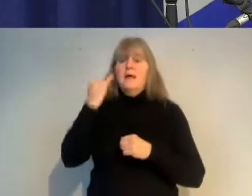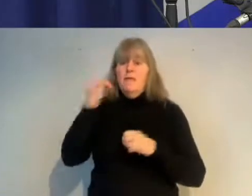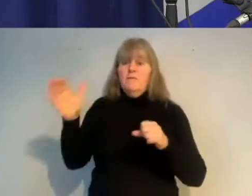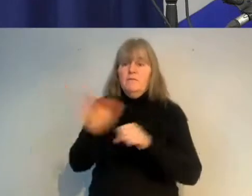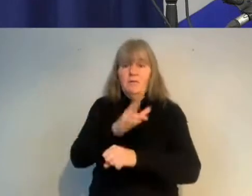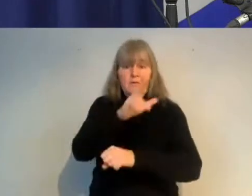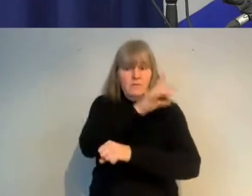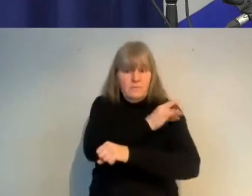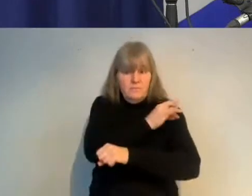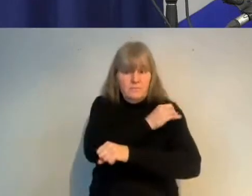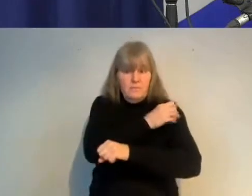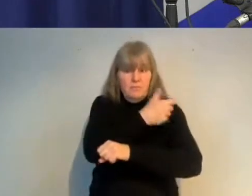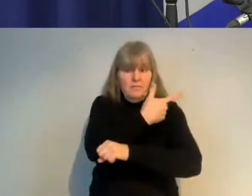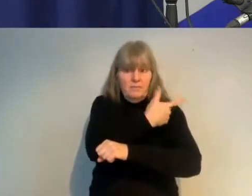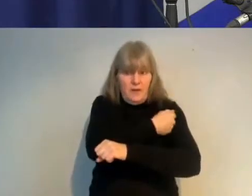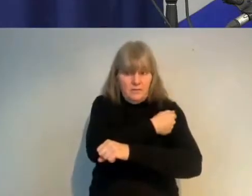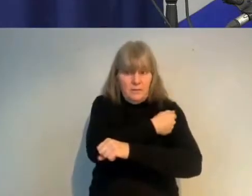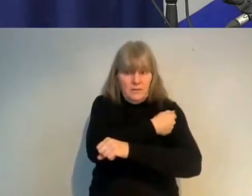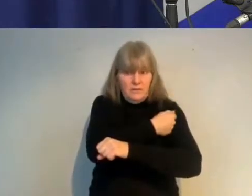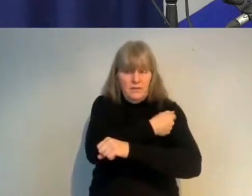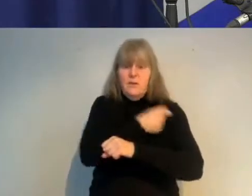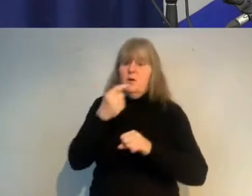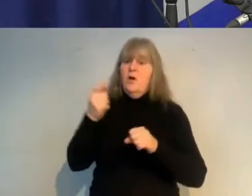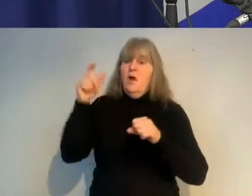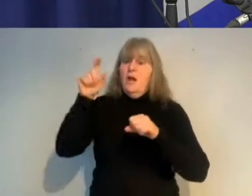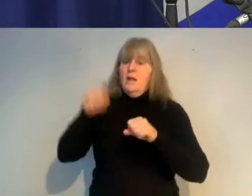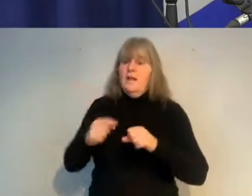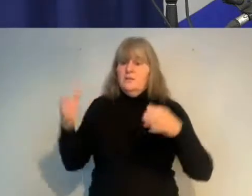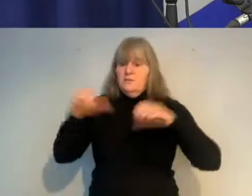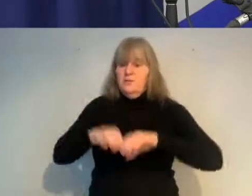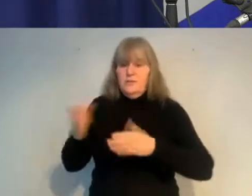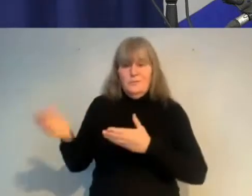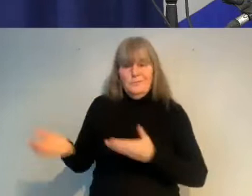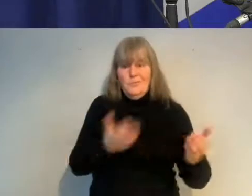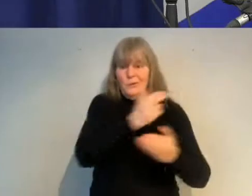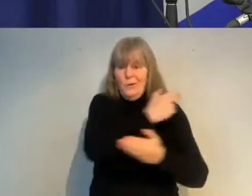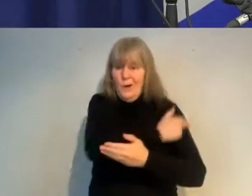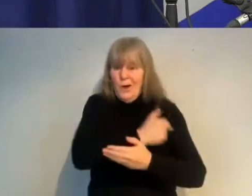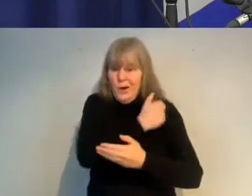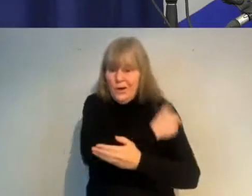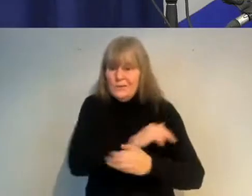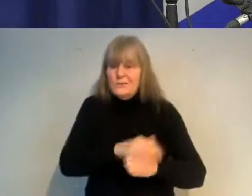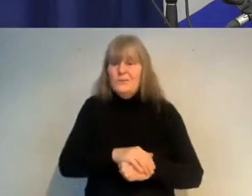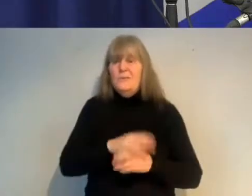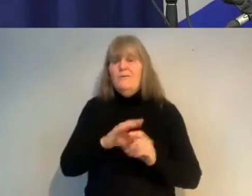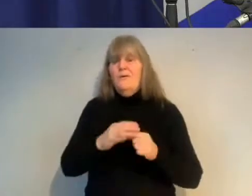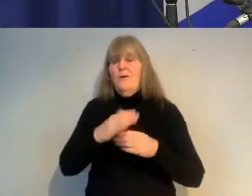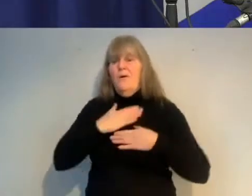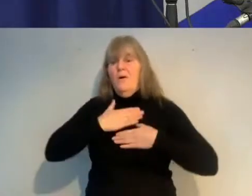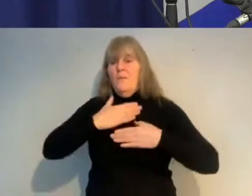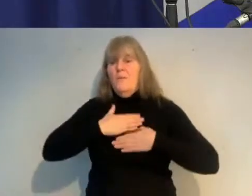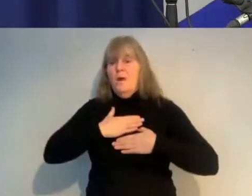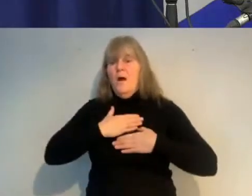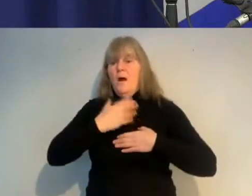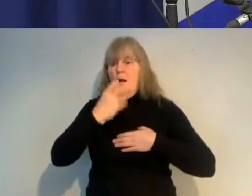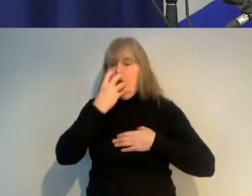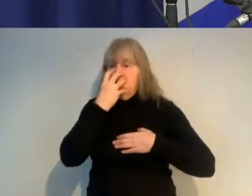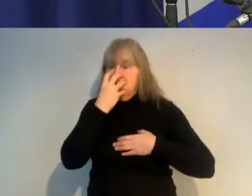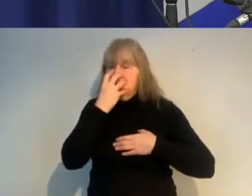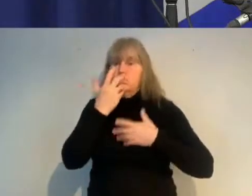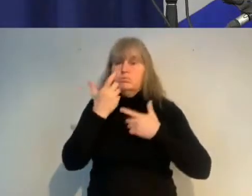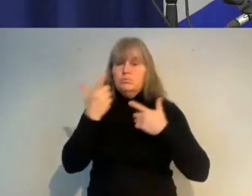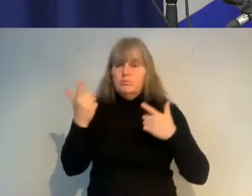vaccinated, you are less likely to be hospitalized, to need oxygen or breathing support, or even to